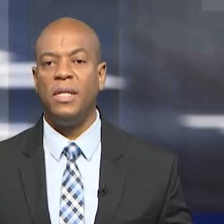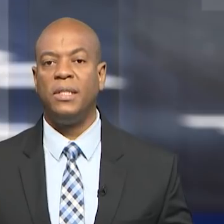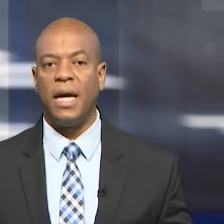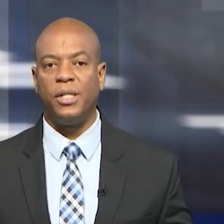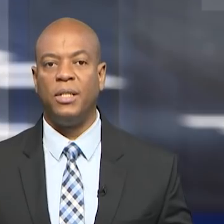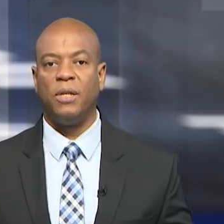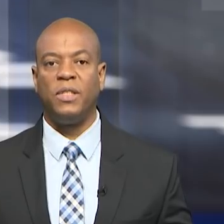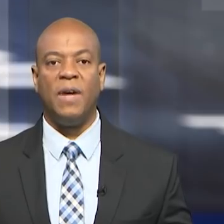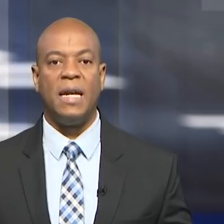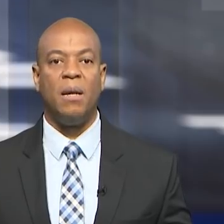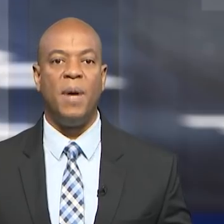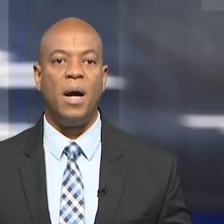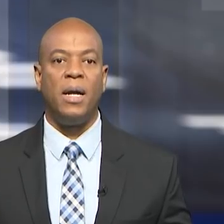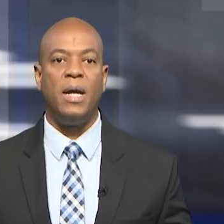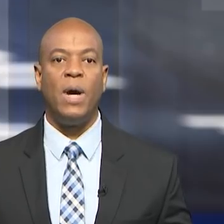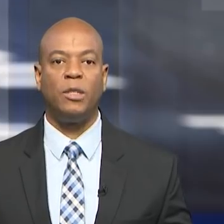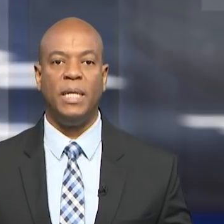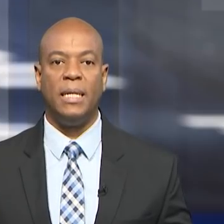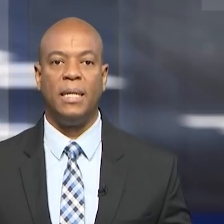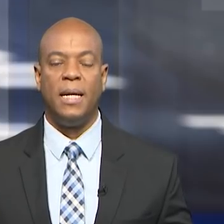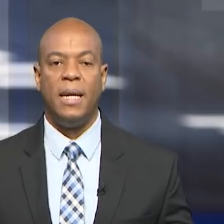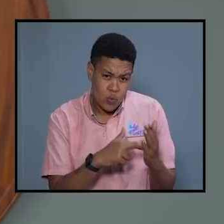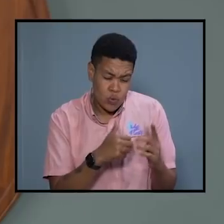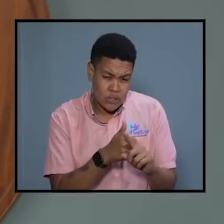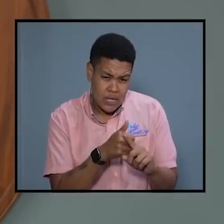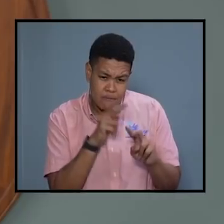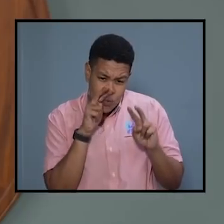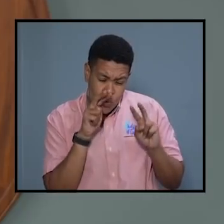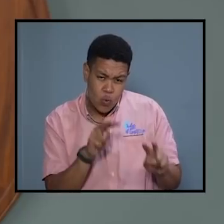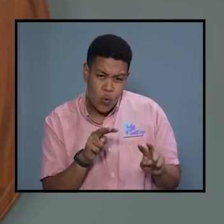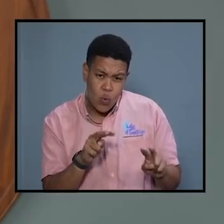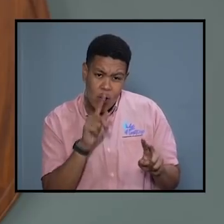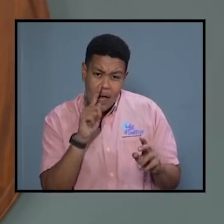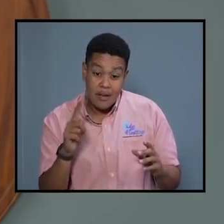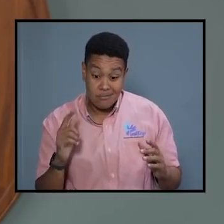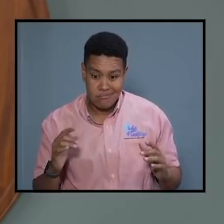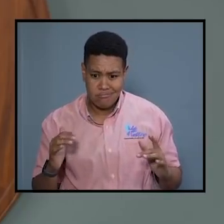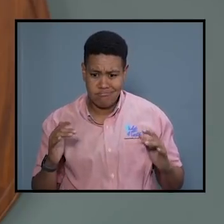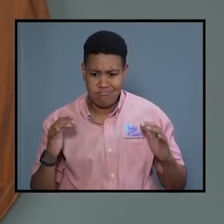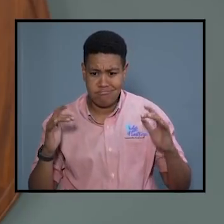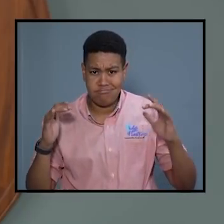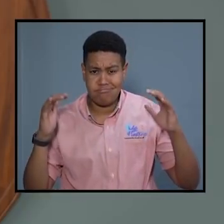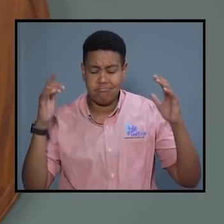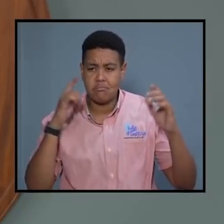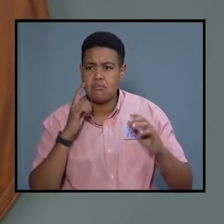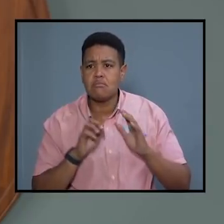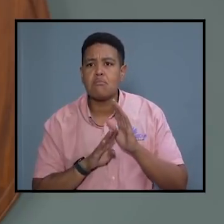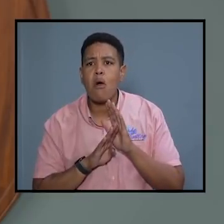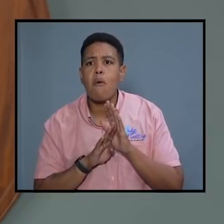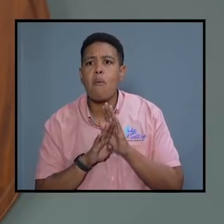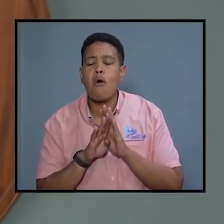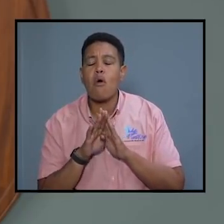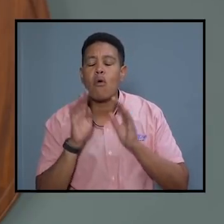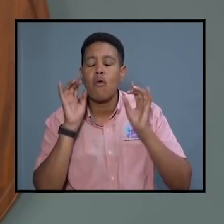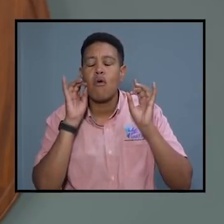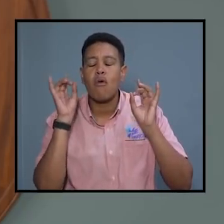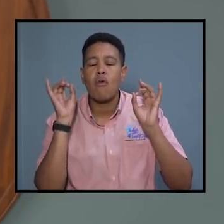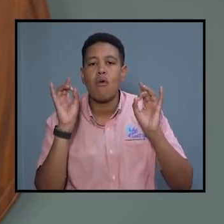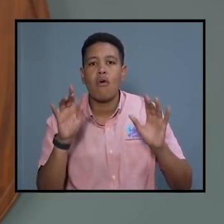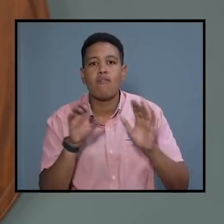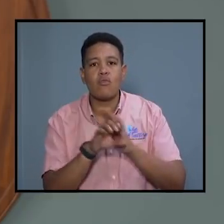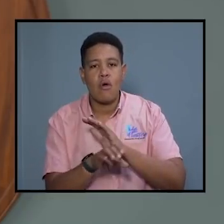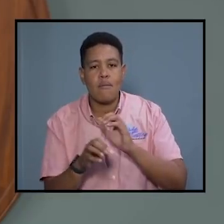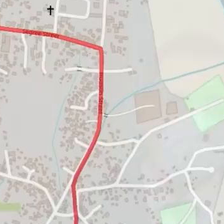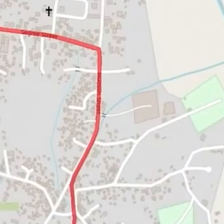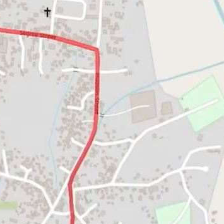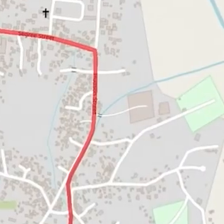the southern sections of Savannah Lamar in Westmoreland. Prime Minister Andrew Holness declared the zone on Sunday during a digital press briefing at